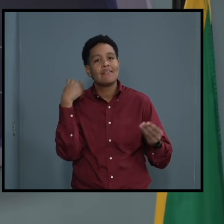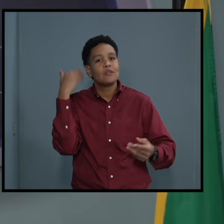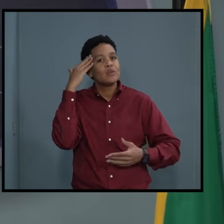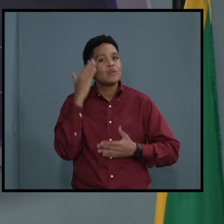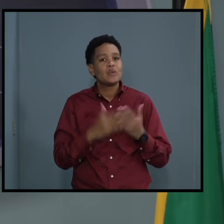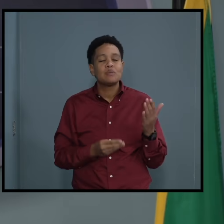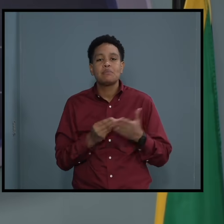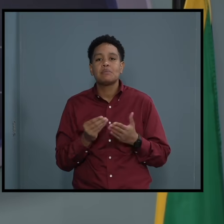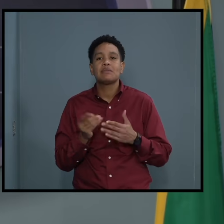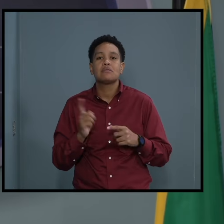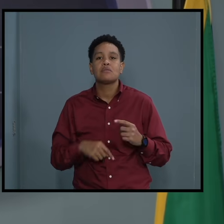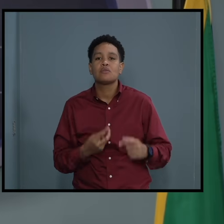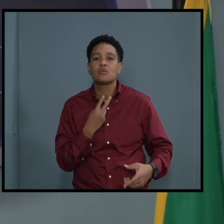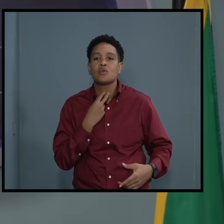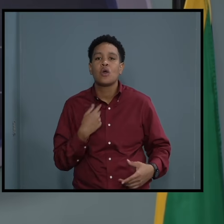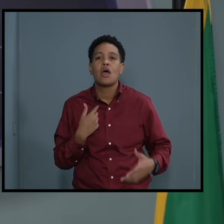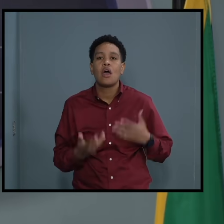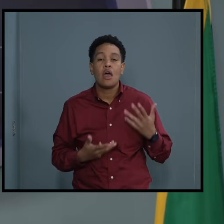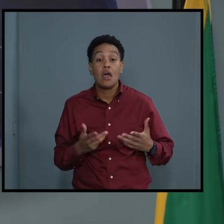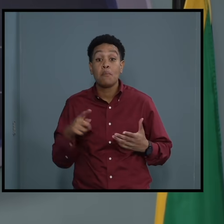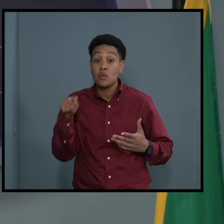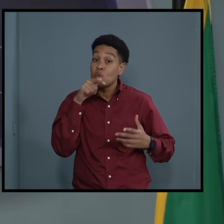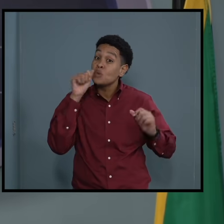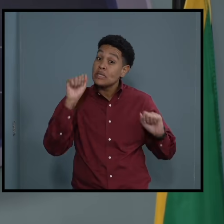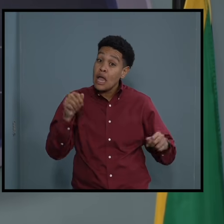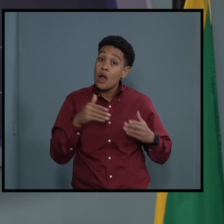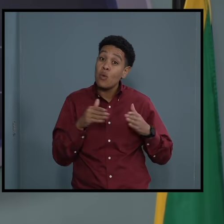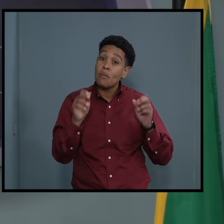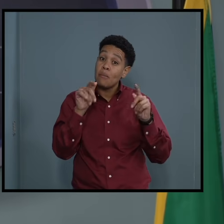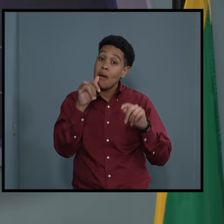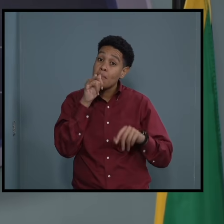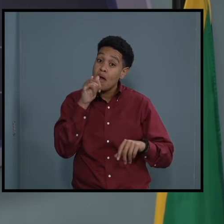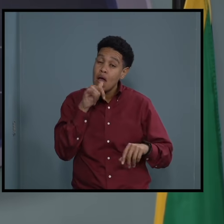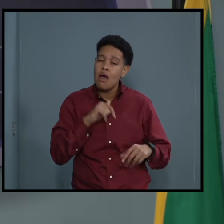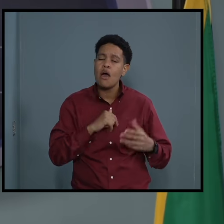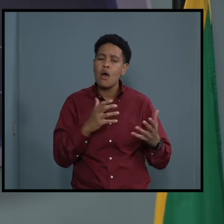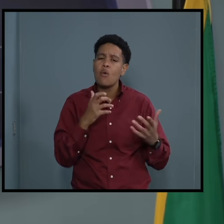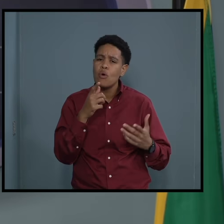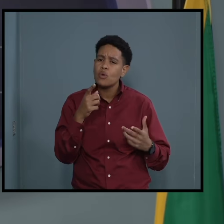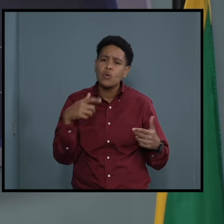But those that intend to and those who can, I would want to